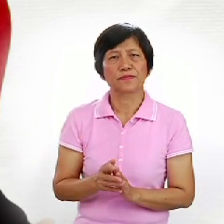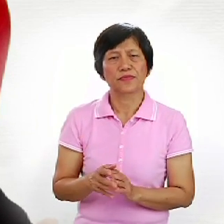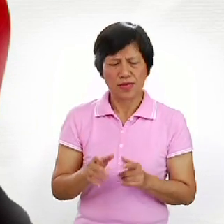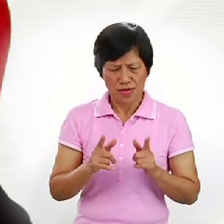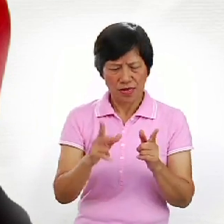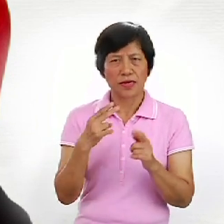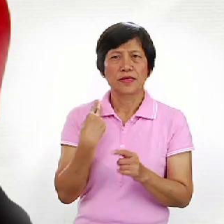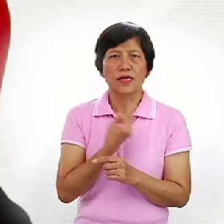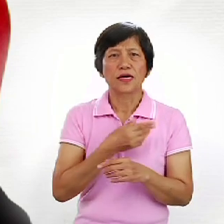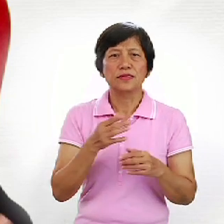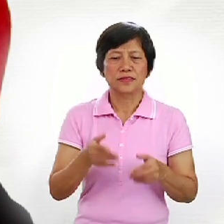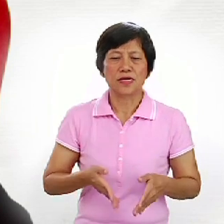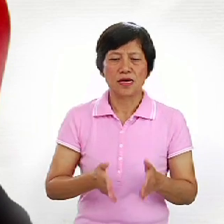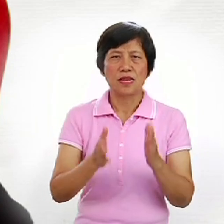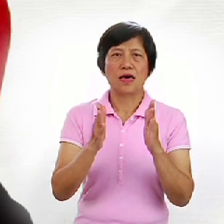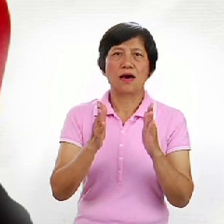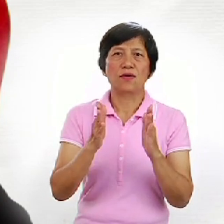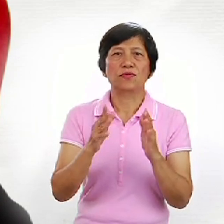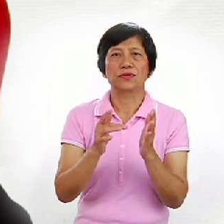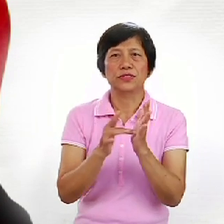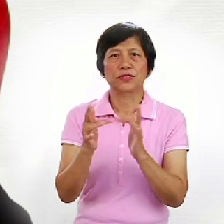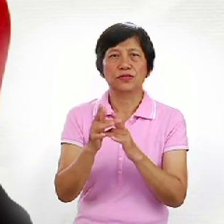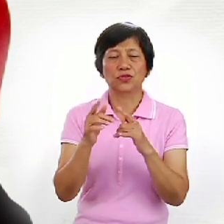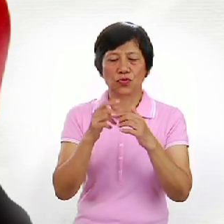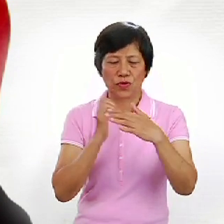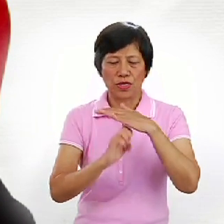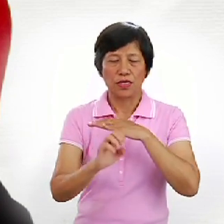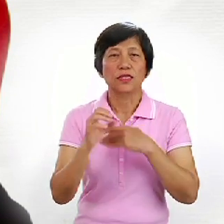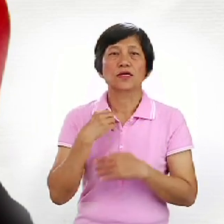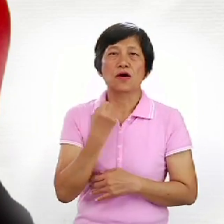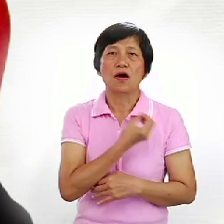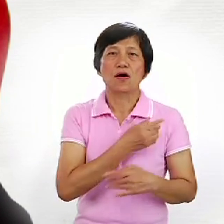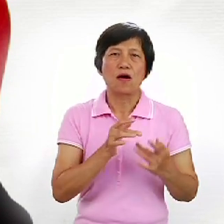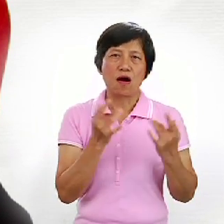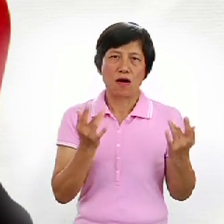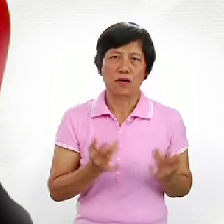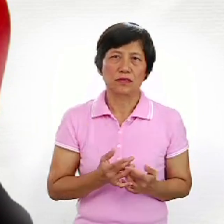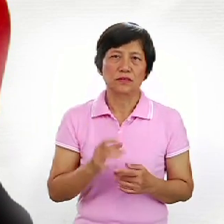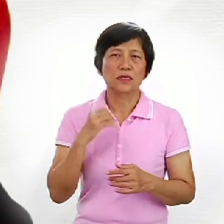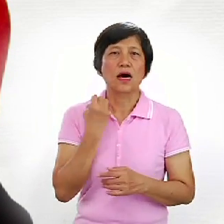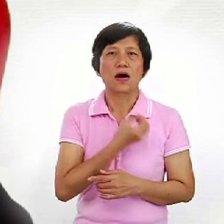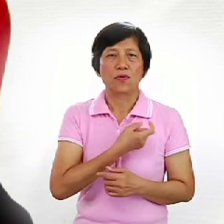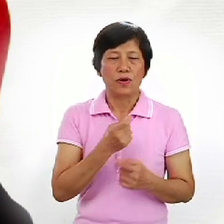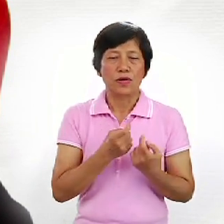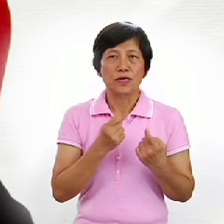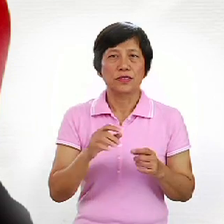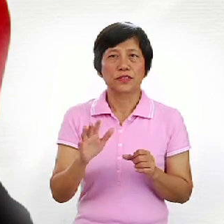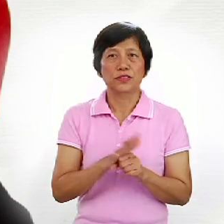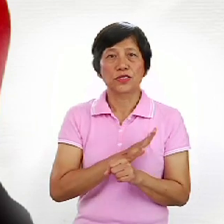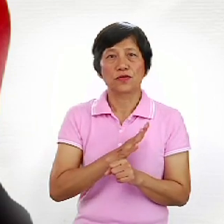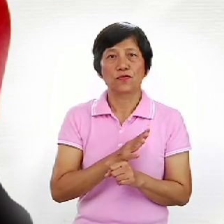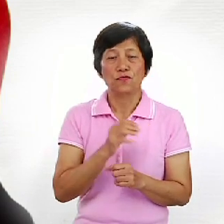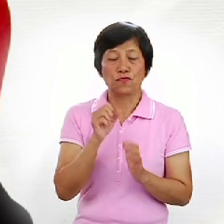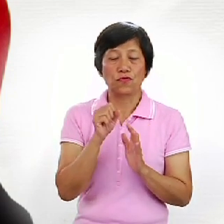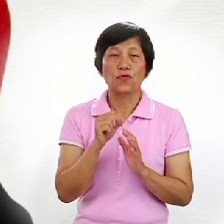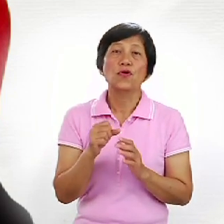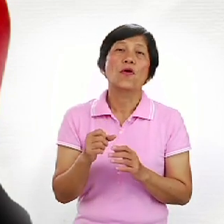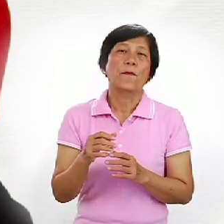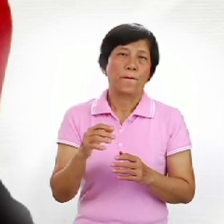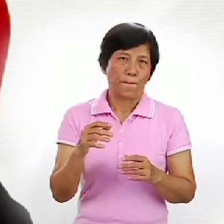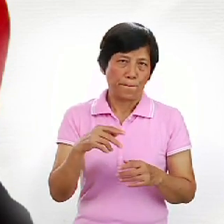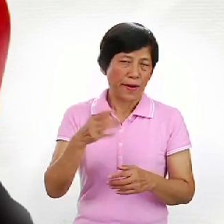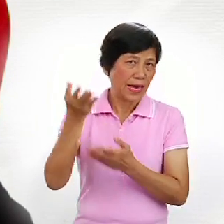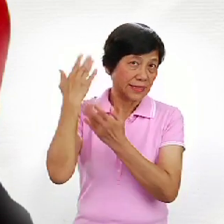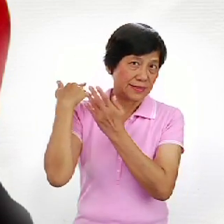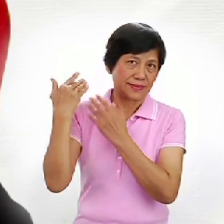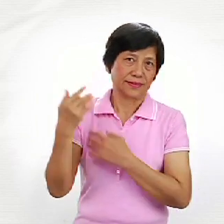Let us allow Him to enter our hearts, our sinful past. He wants to enter because